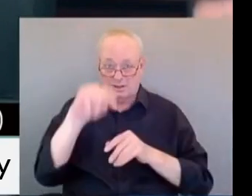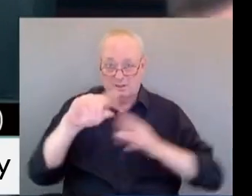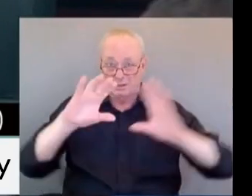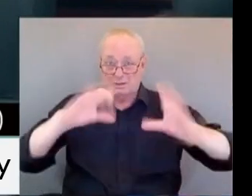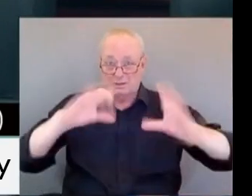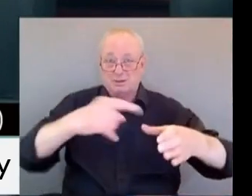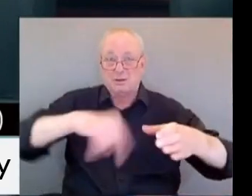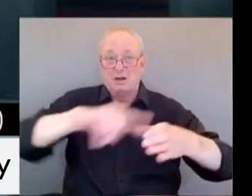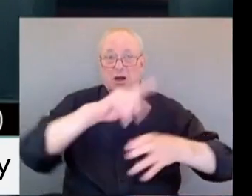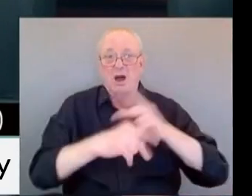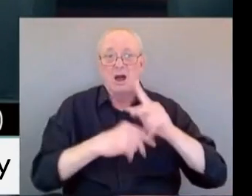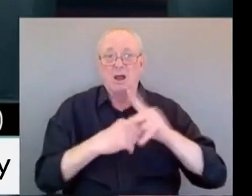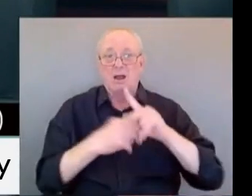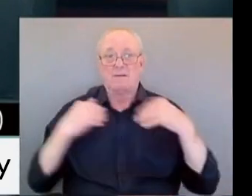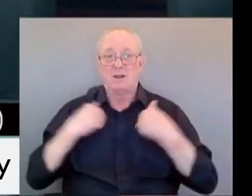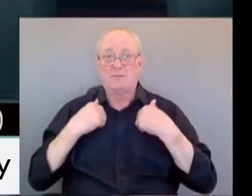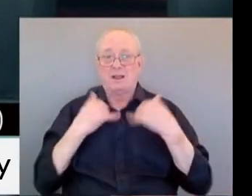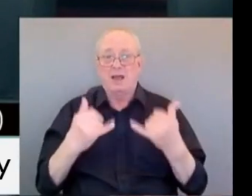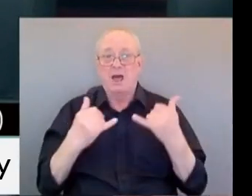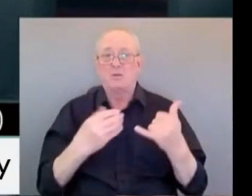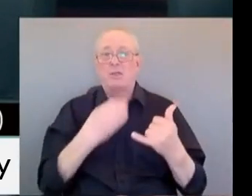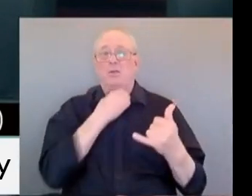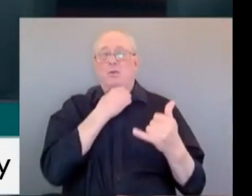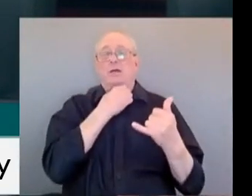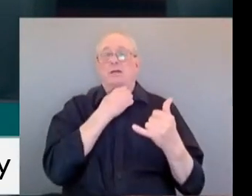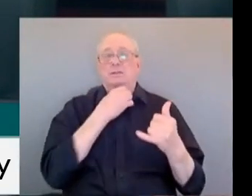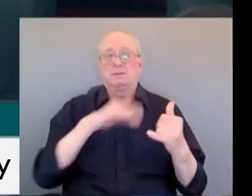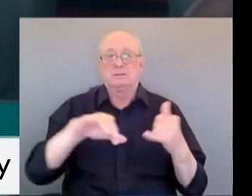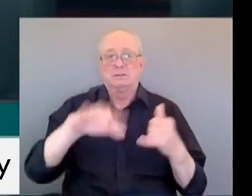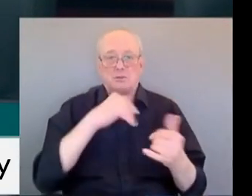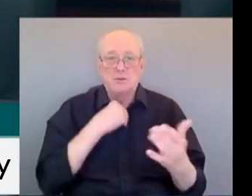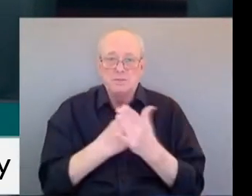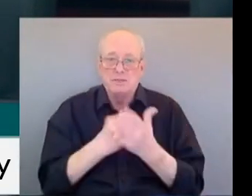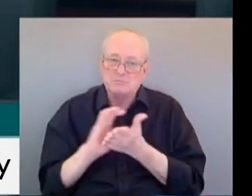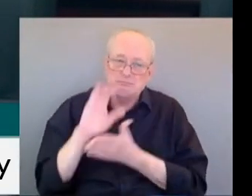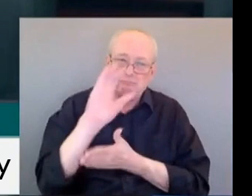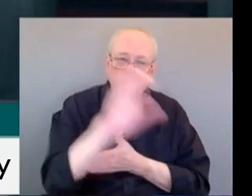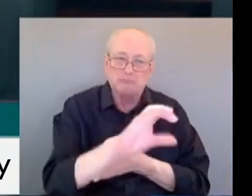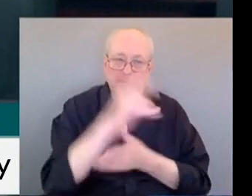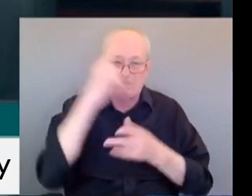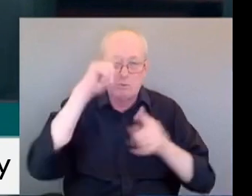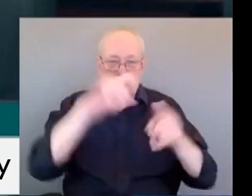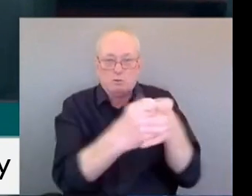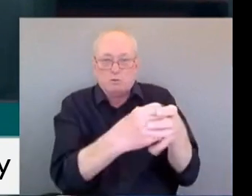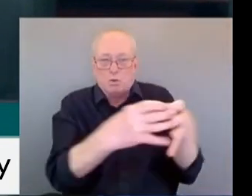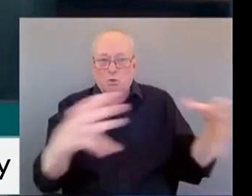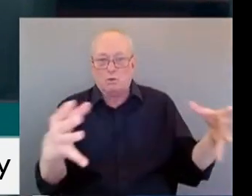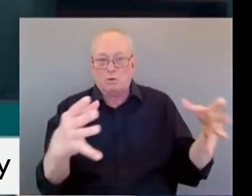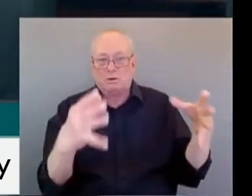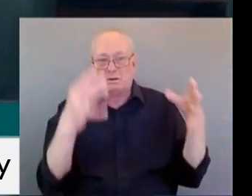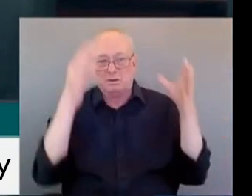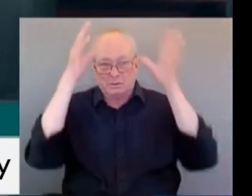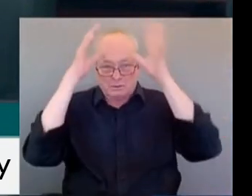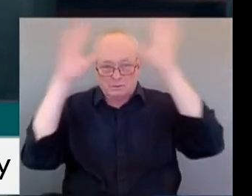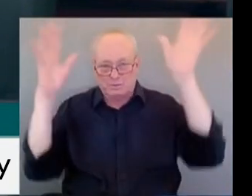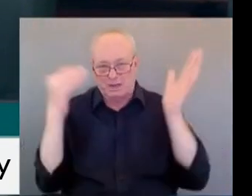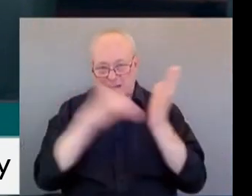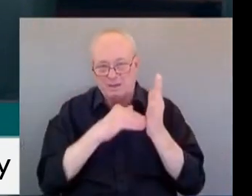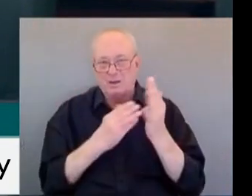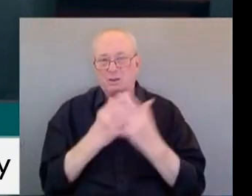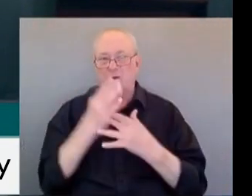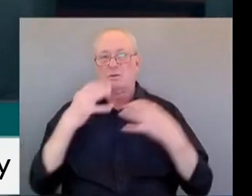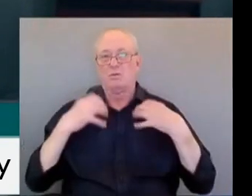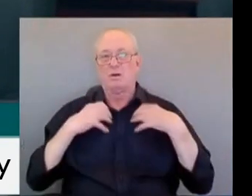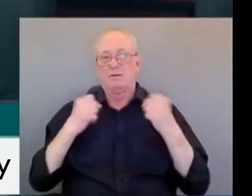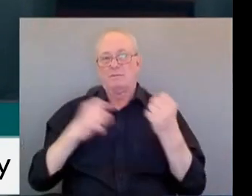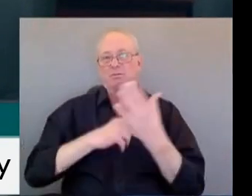habitat through the Caribou Habitat Recovery Program, Mr. Speaker. But let me tell you this, we have a lot of things to balance. Of course,